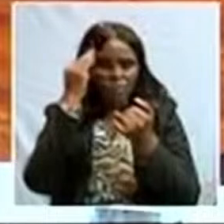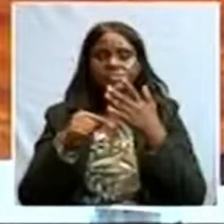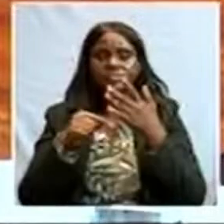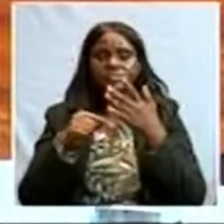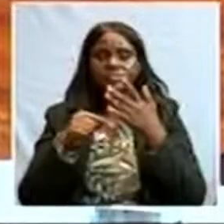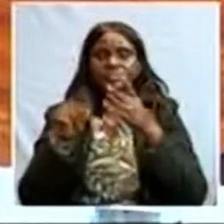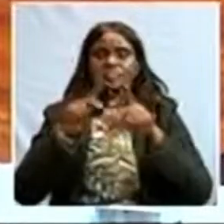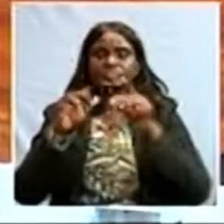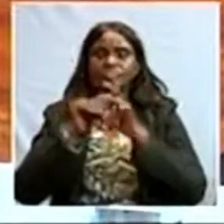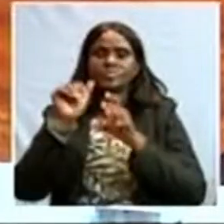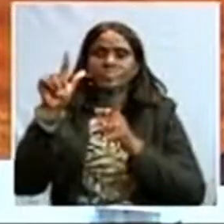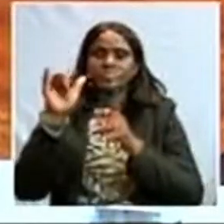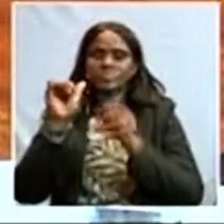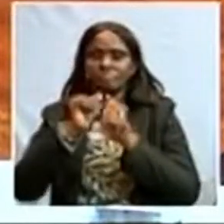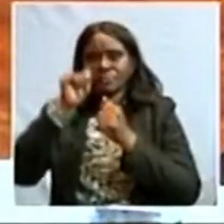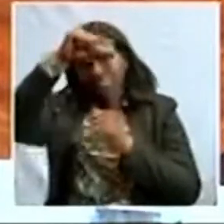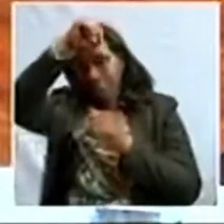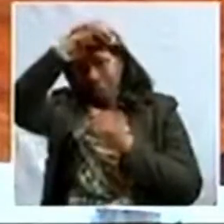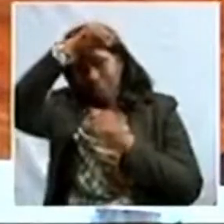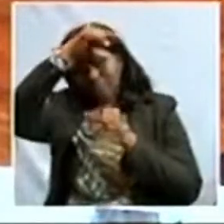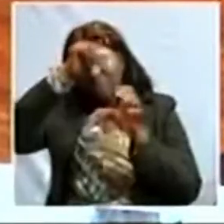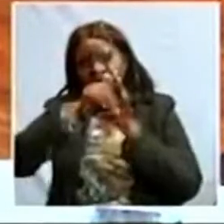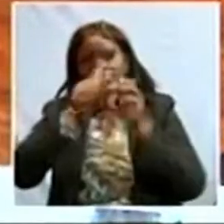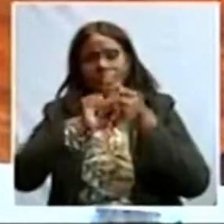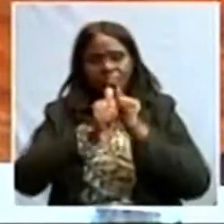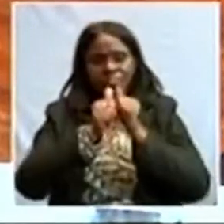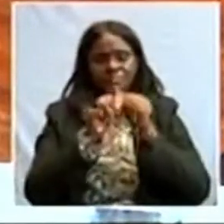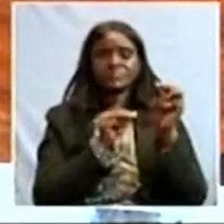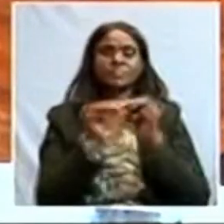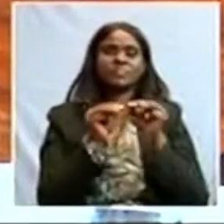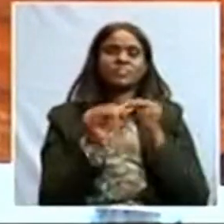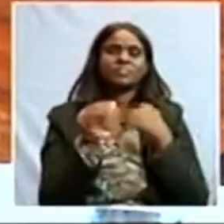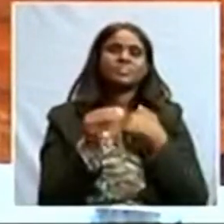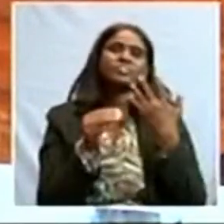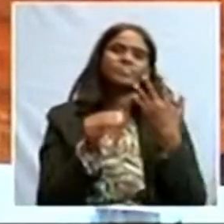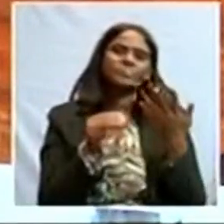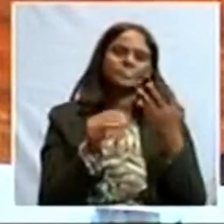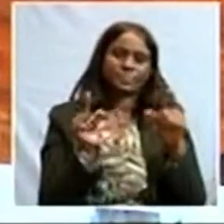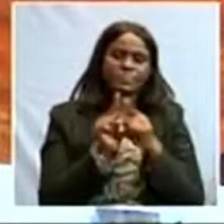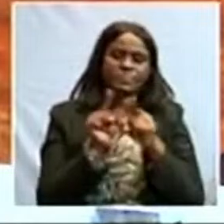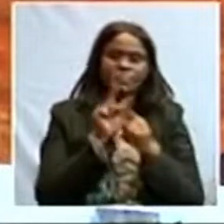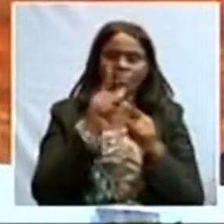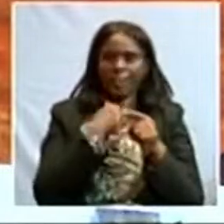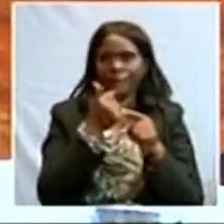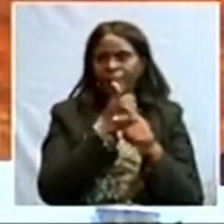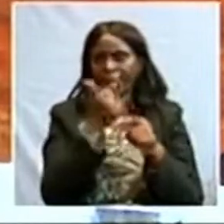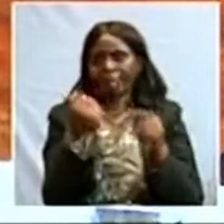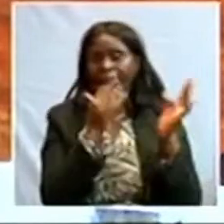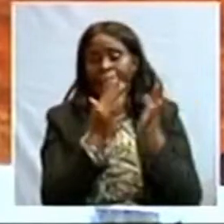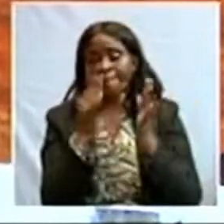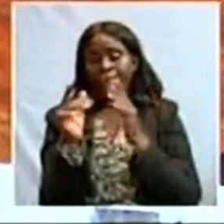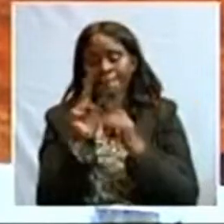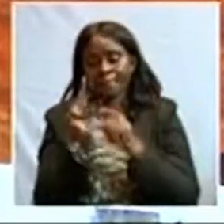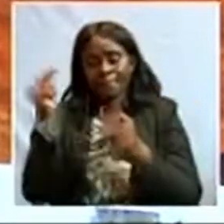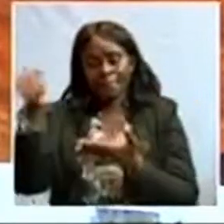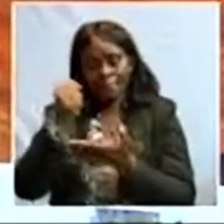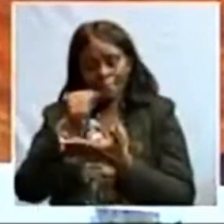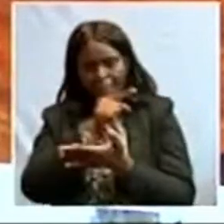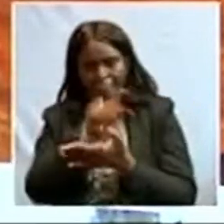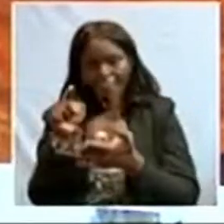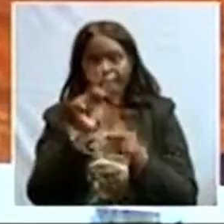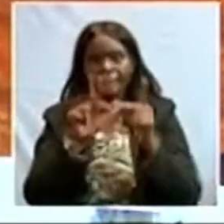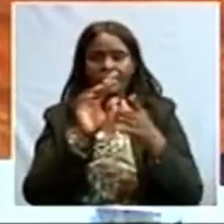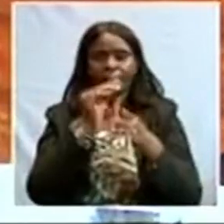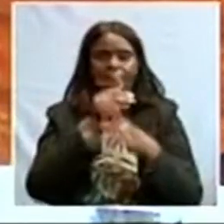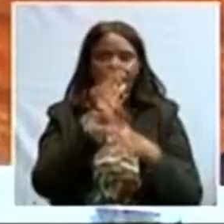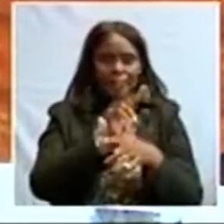people in Luansha with degrees in sports management, are there in plans of seconding such people or